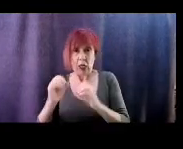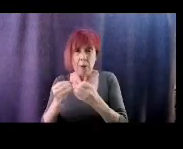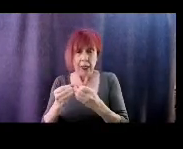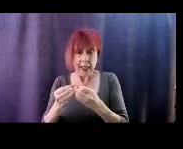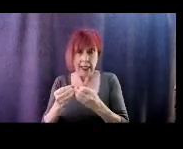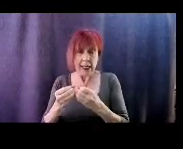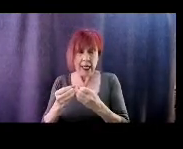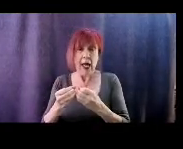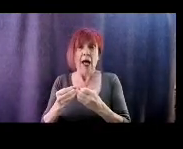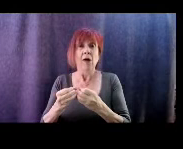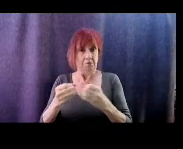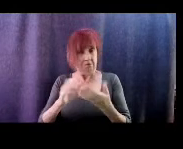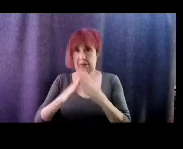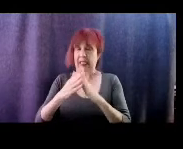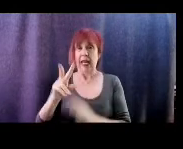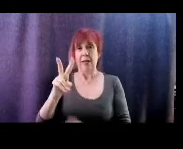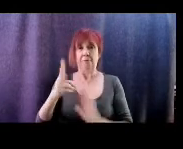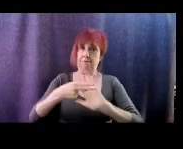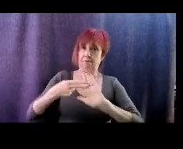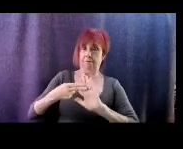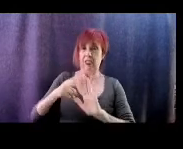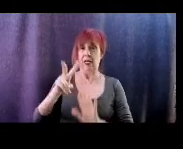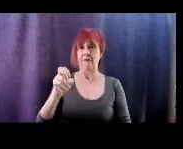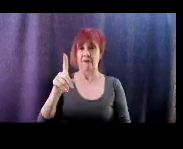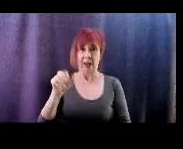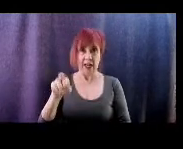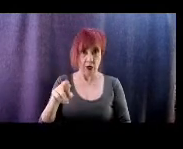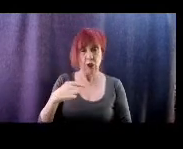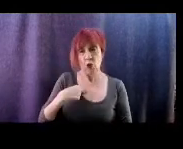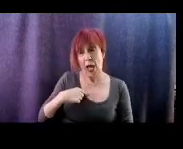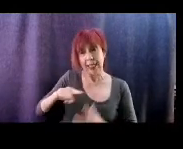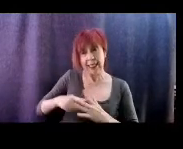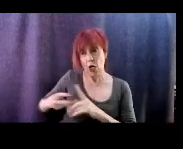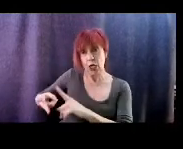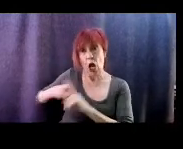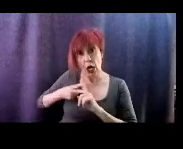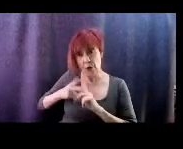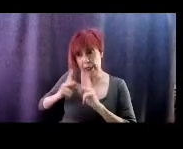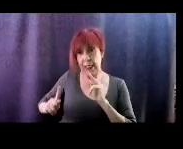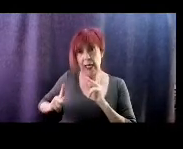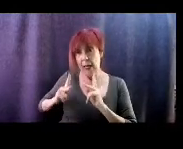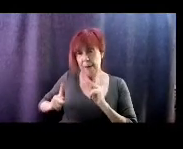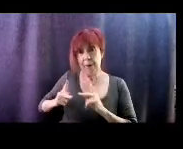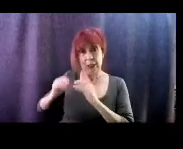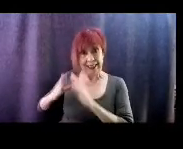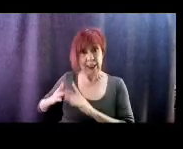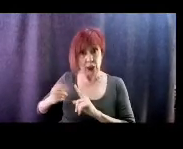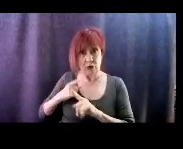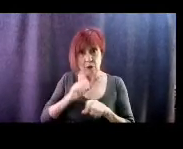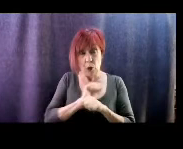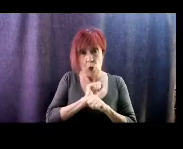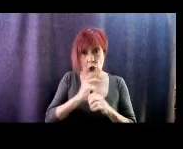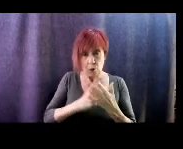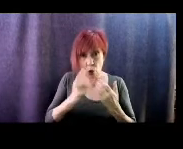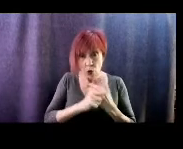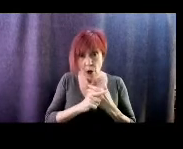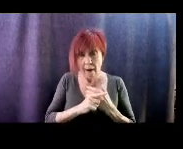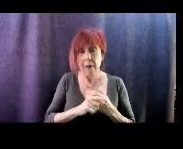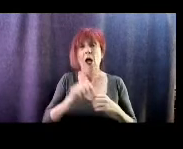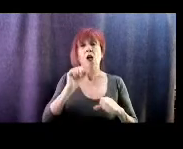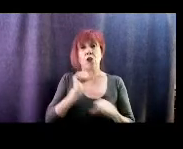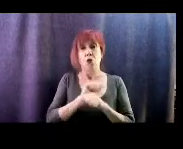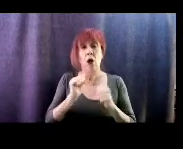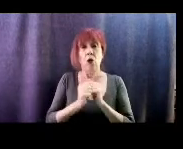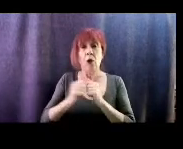started hiring people like Mitch Balaban and other teachers from our work program to work with our students in the summer, get them transitioned